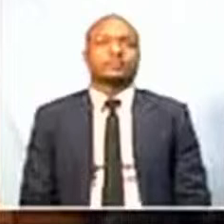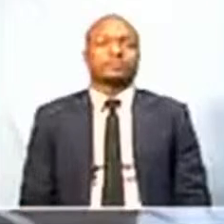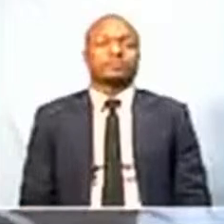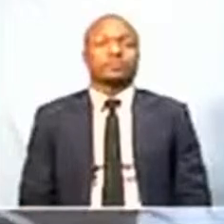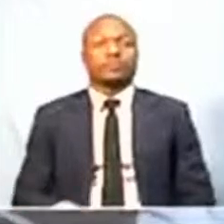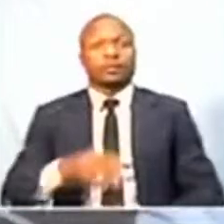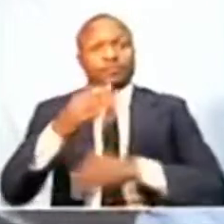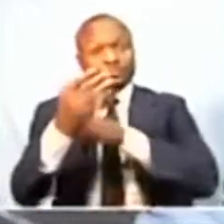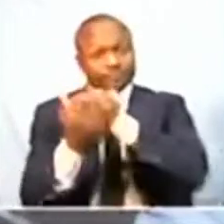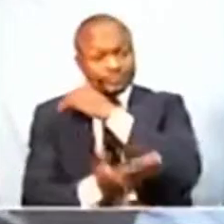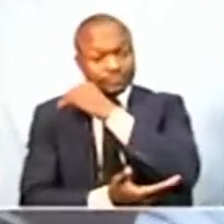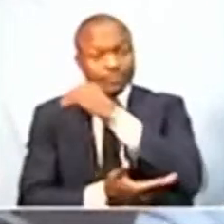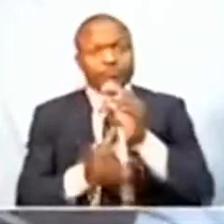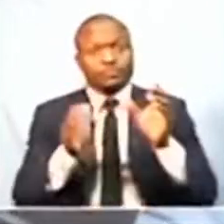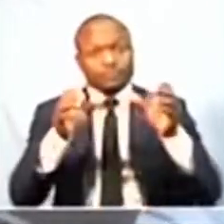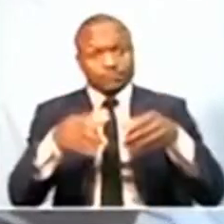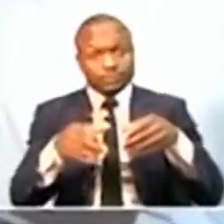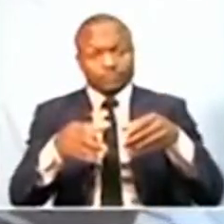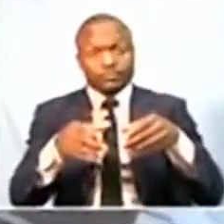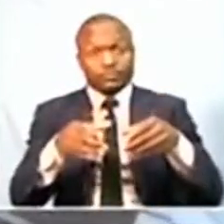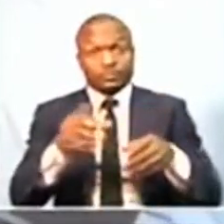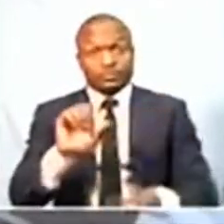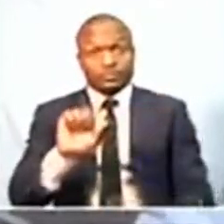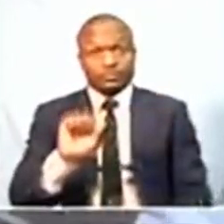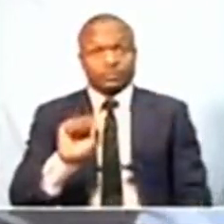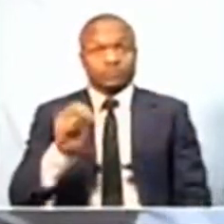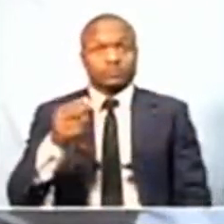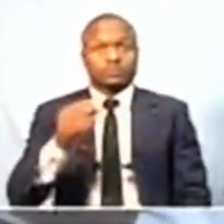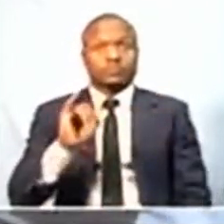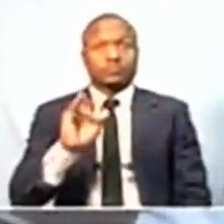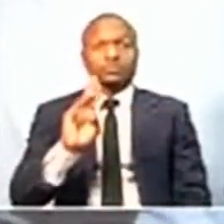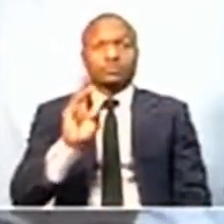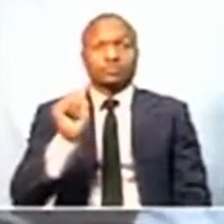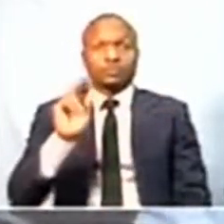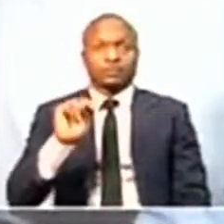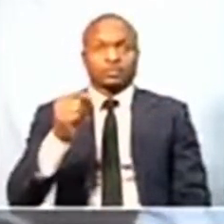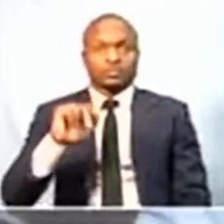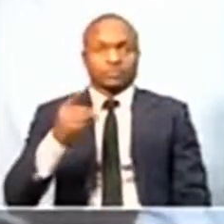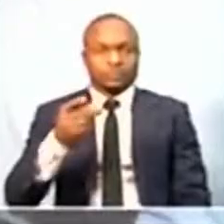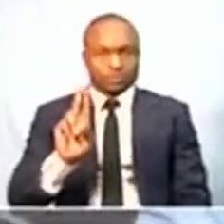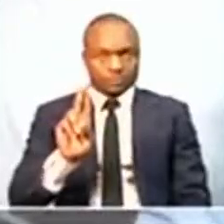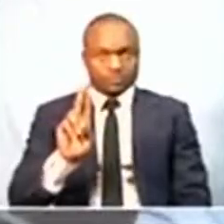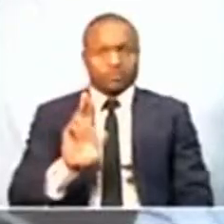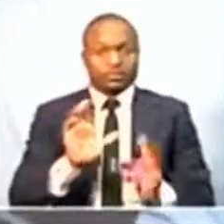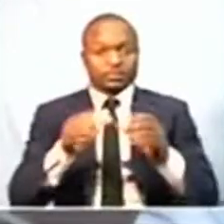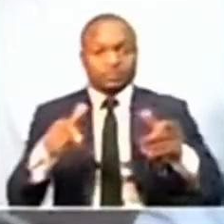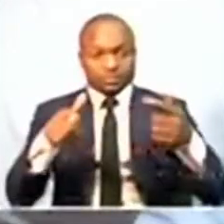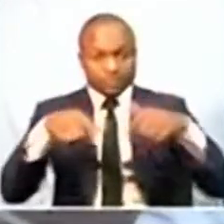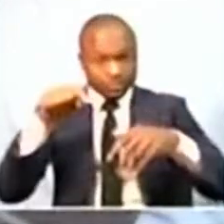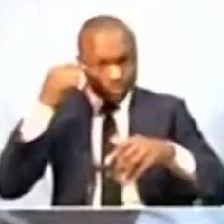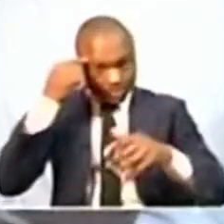You are welcome to your committee, SIWANG'ANDU, Committee on Local Government Accounts.